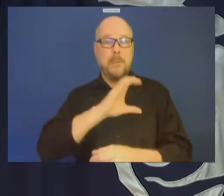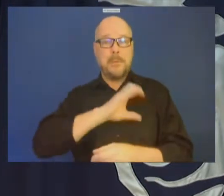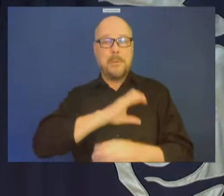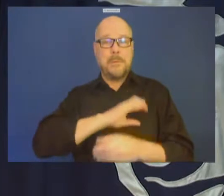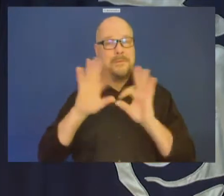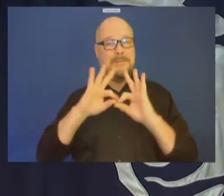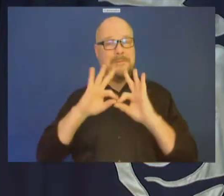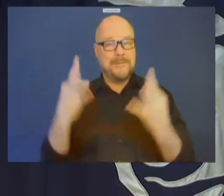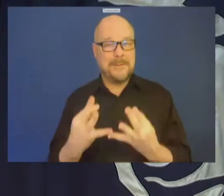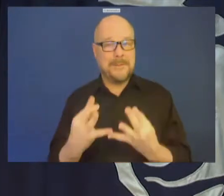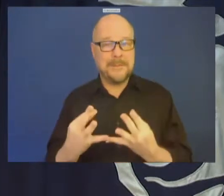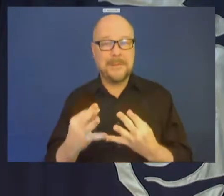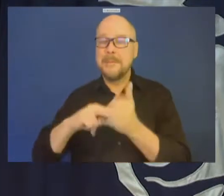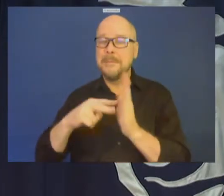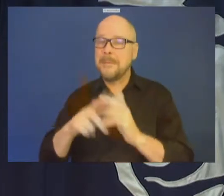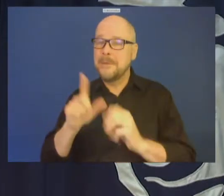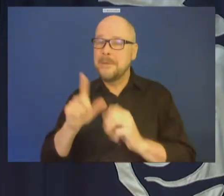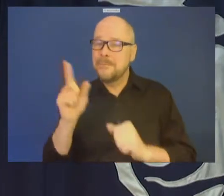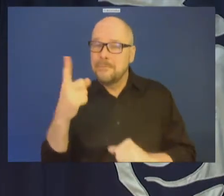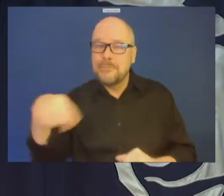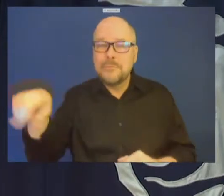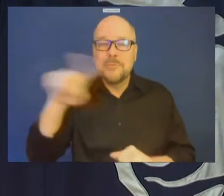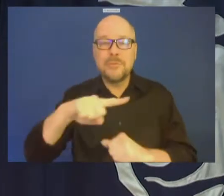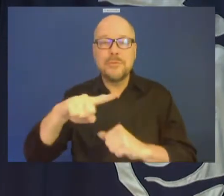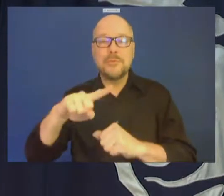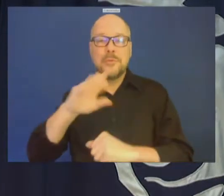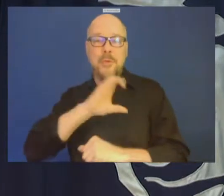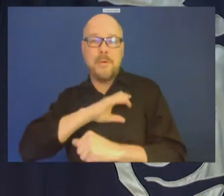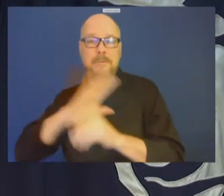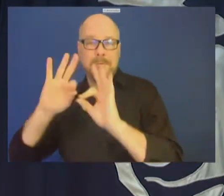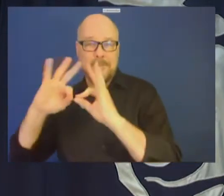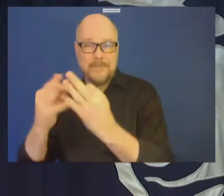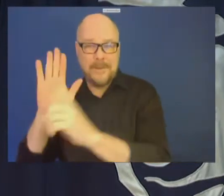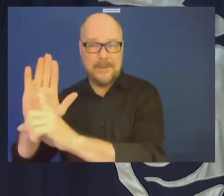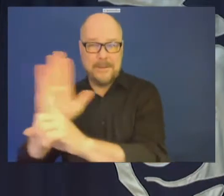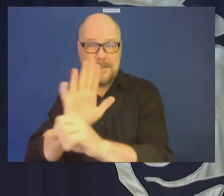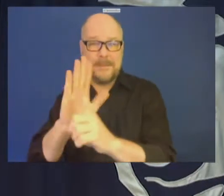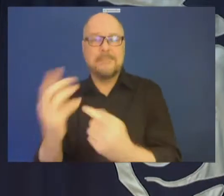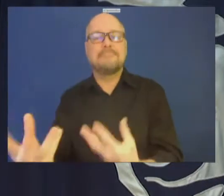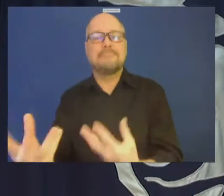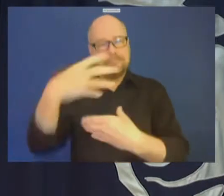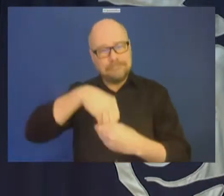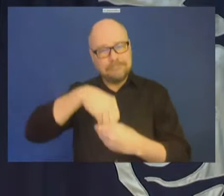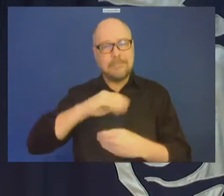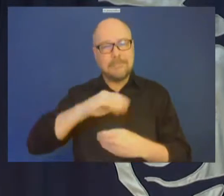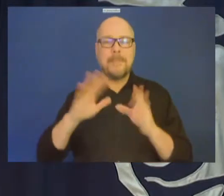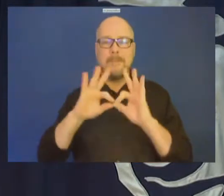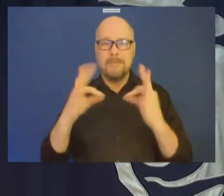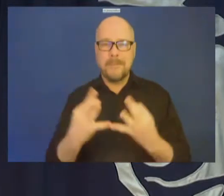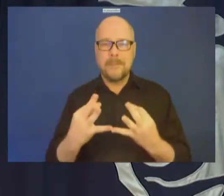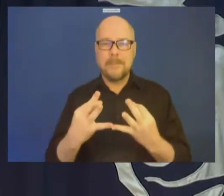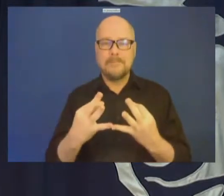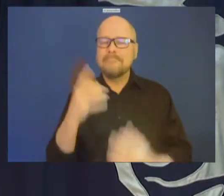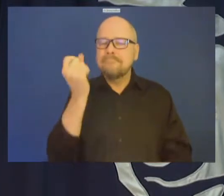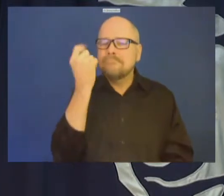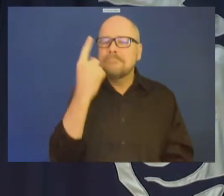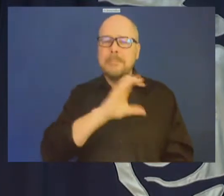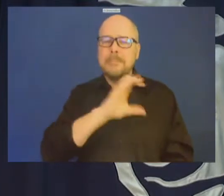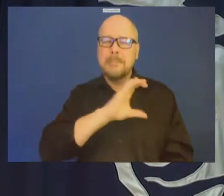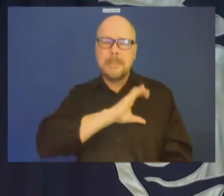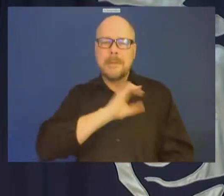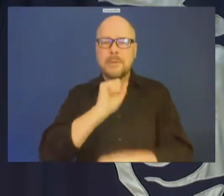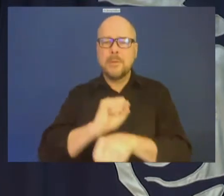also. Just as your family member has sacrificed to join a challenging profession, you